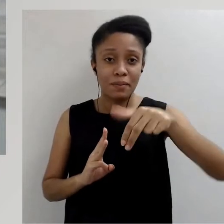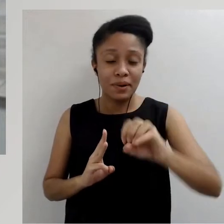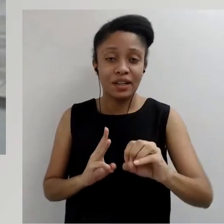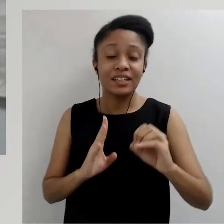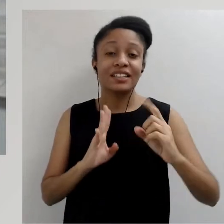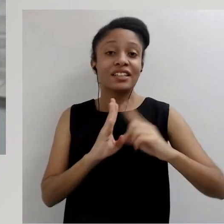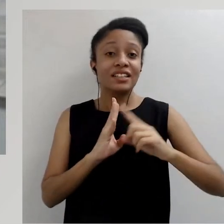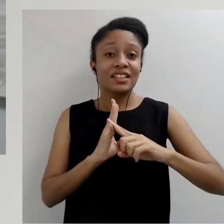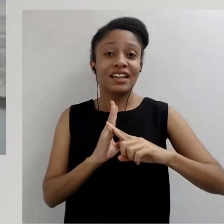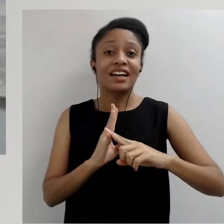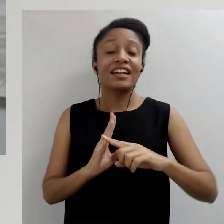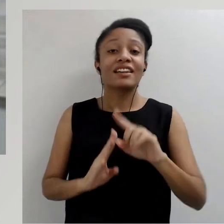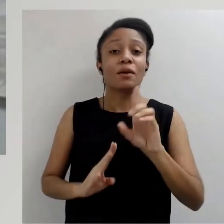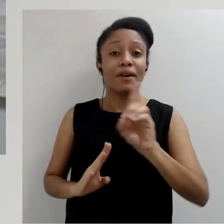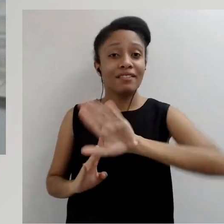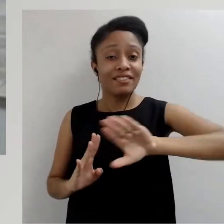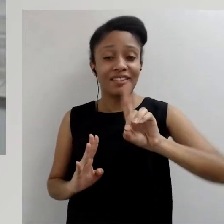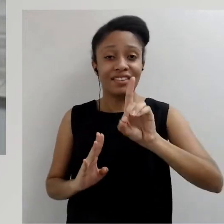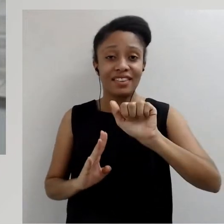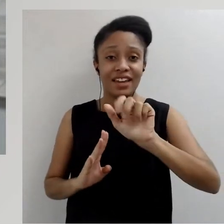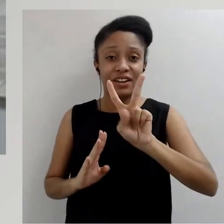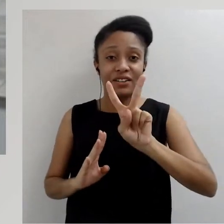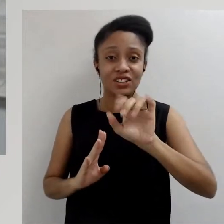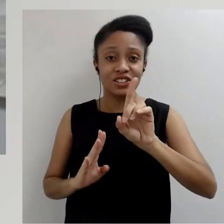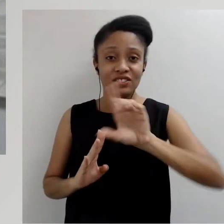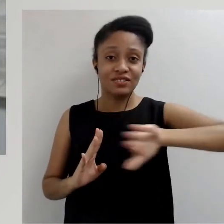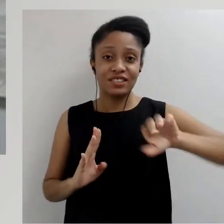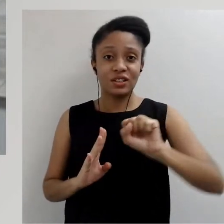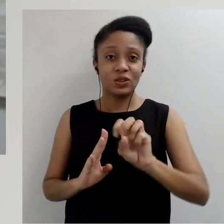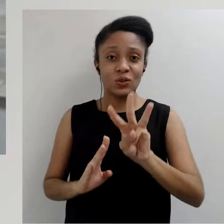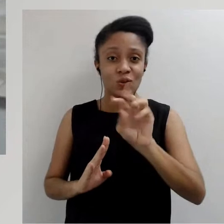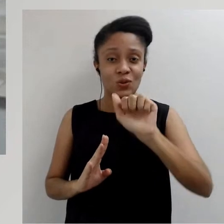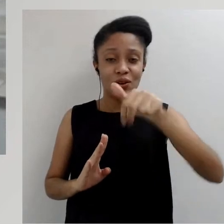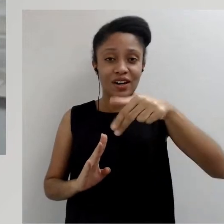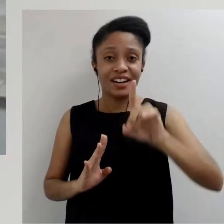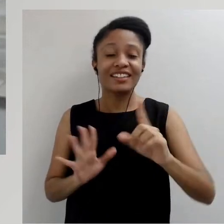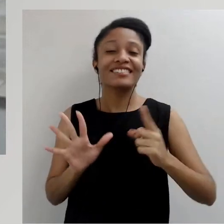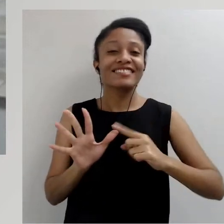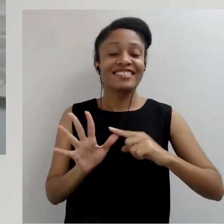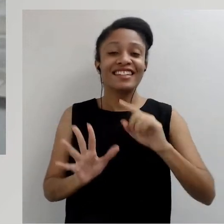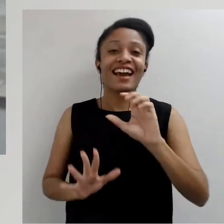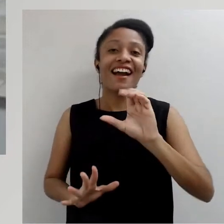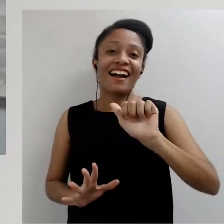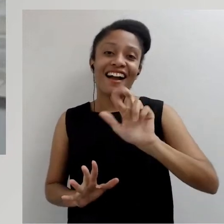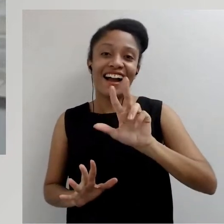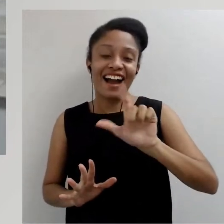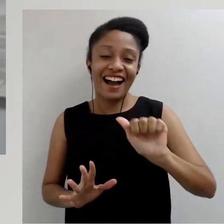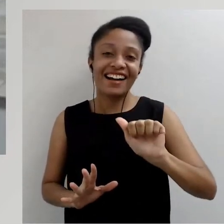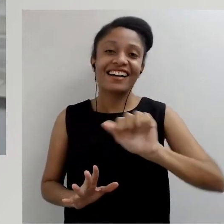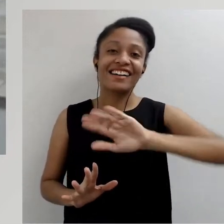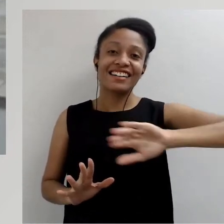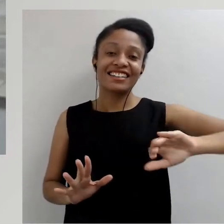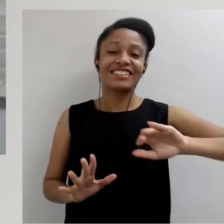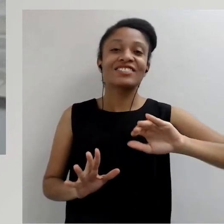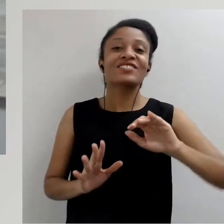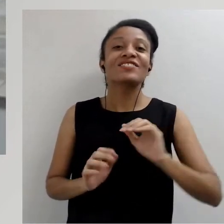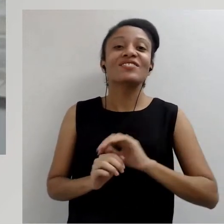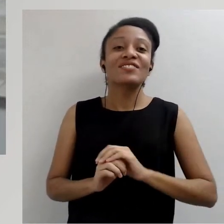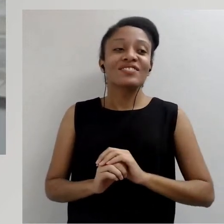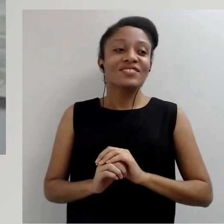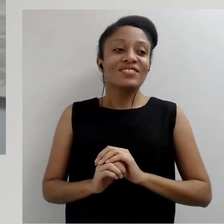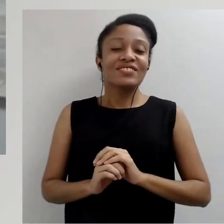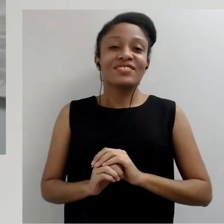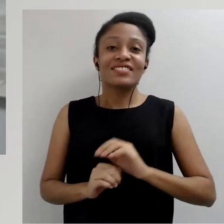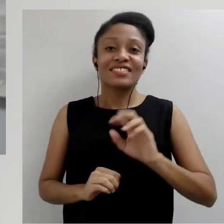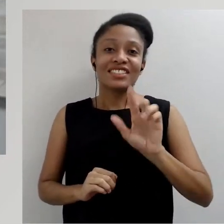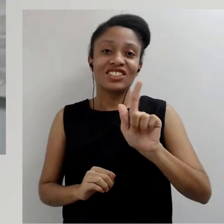still here, Mr. David Zwang, who is an expert, and Carla, and I would like to greet you also,